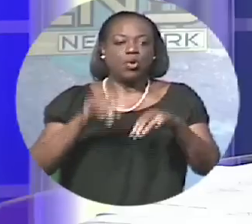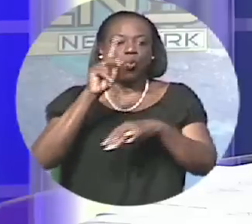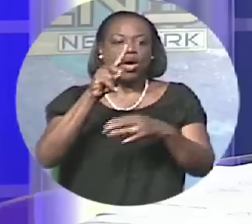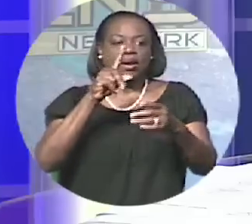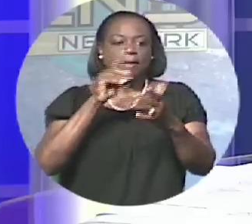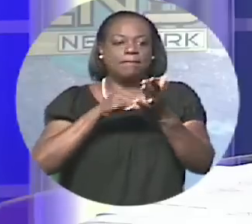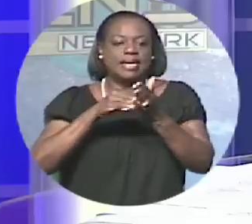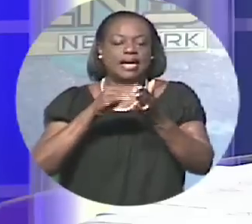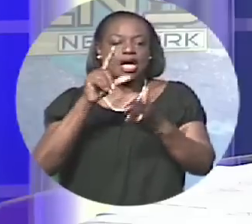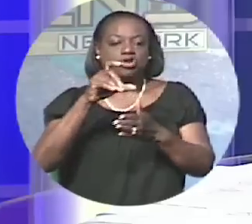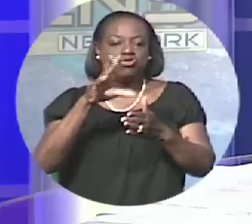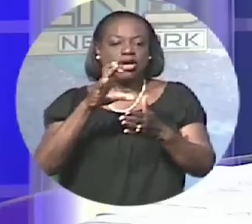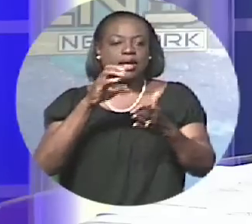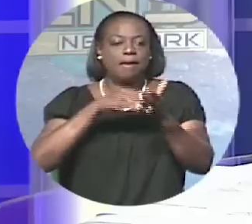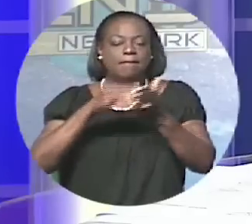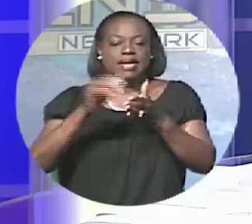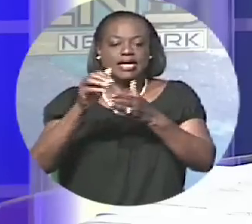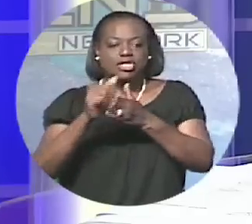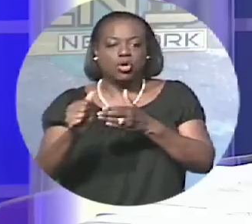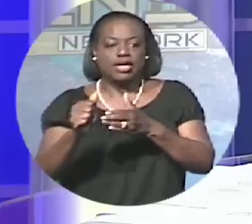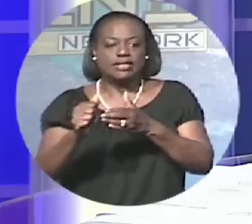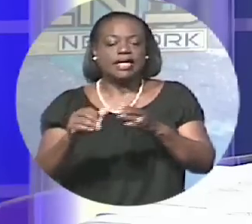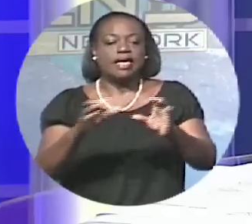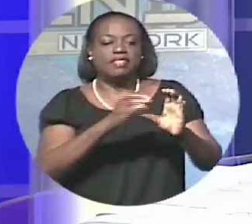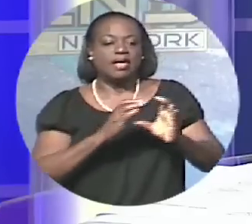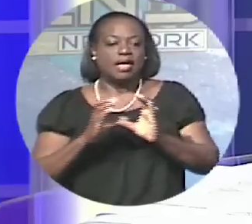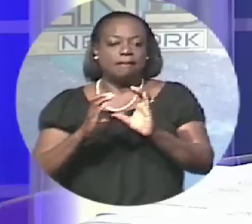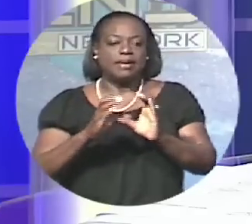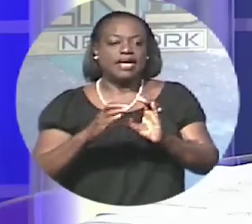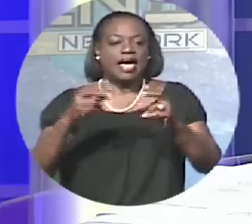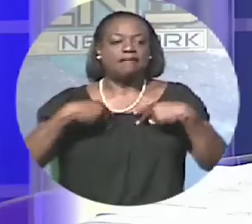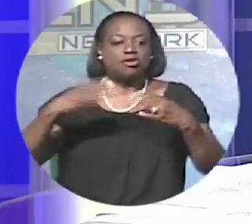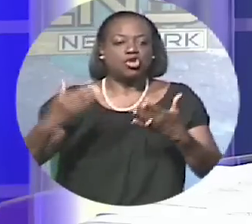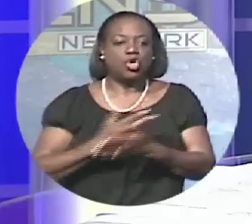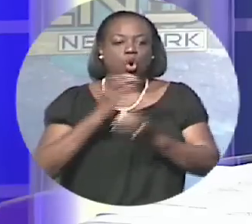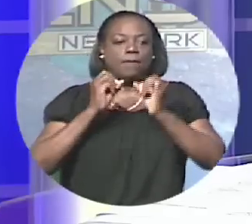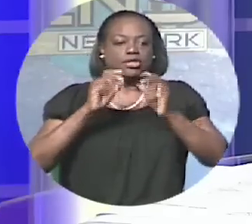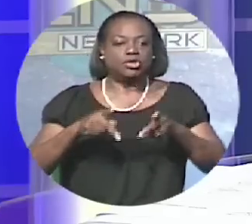capital projects, the company plans to create more new opportunities for Bahamians.